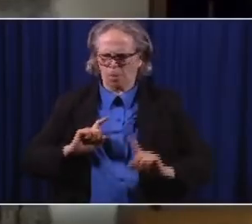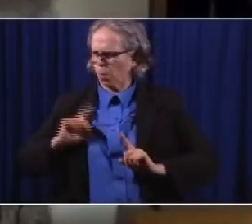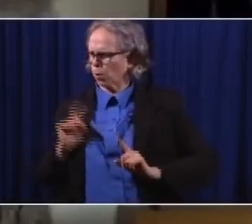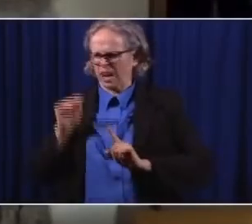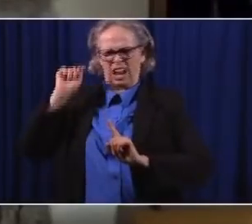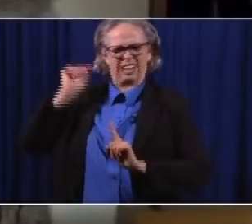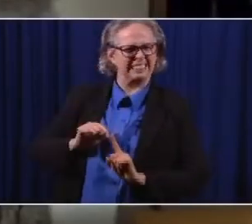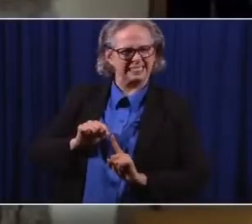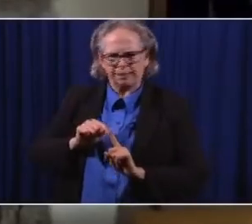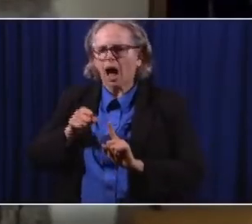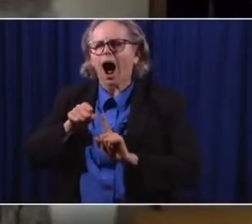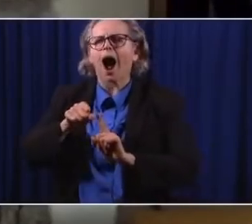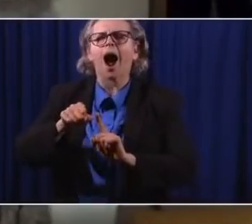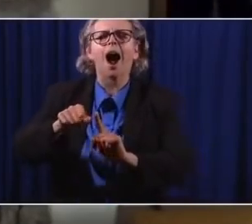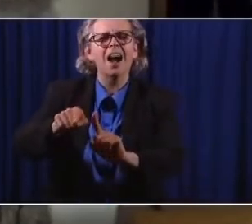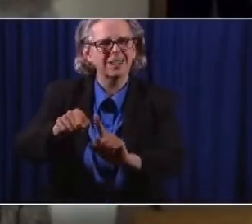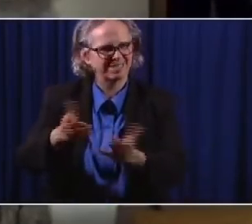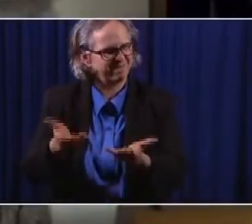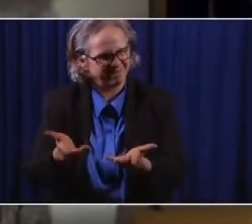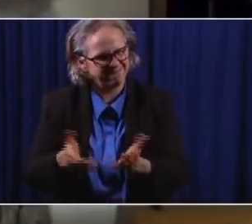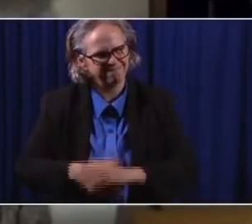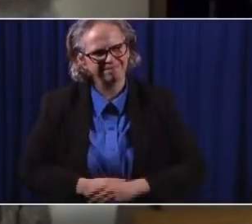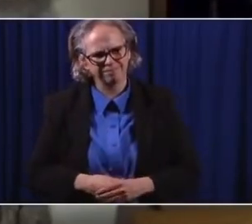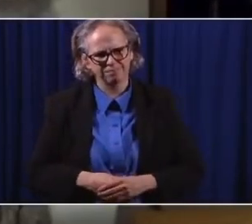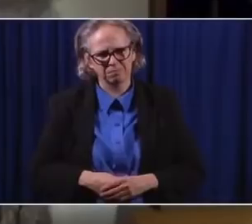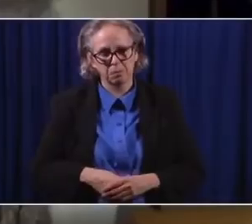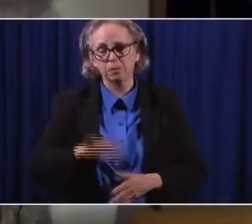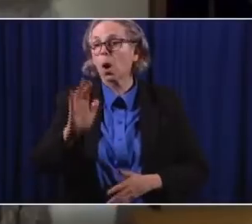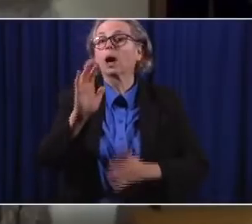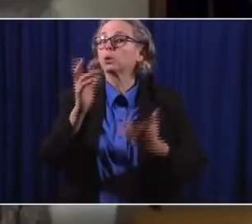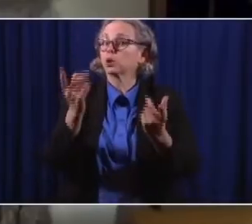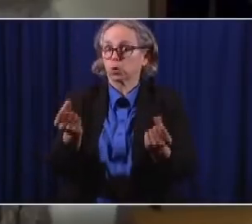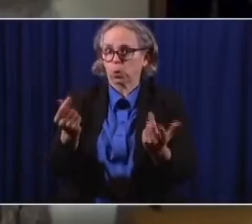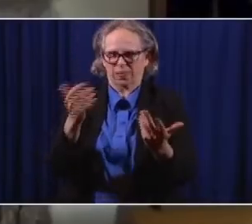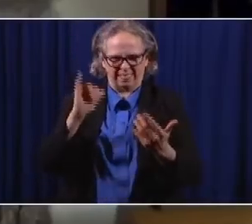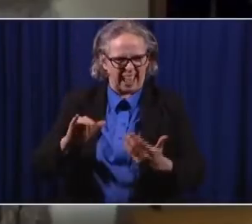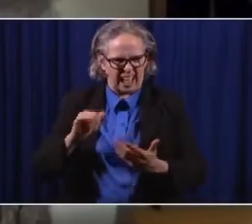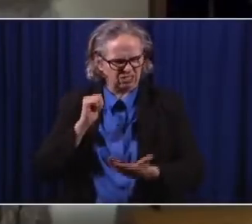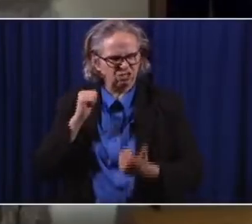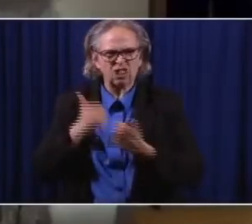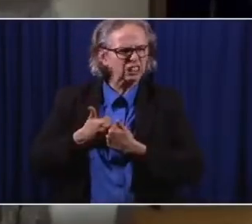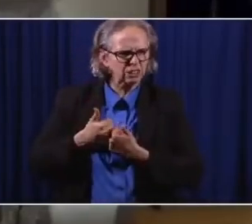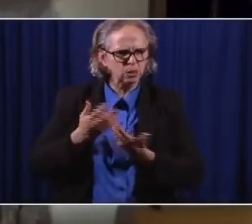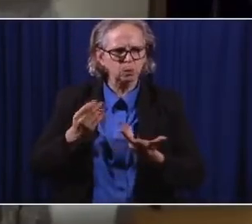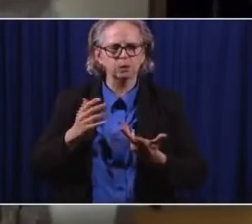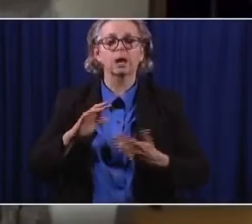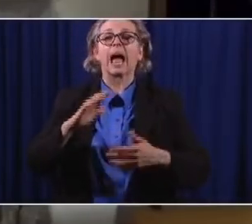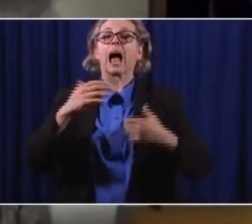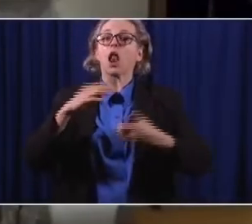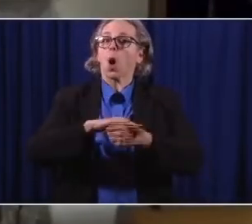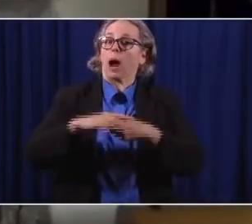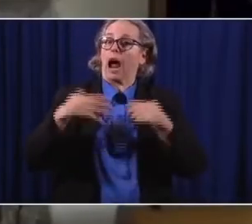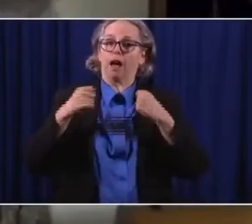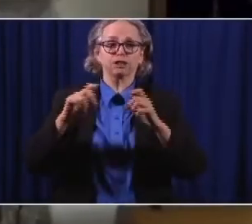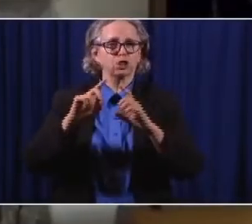going to do is try to make it easier for the local health departments to report it by checking different